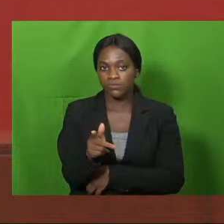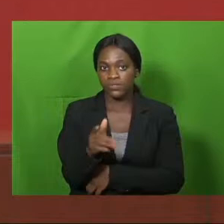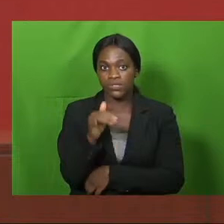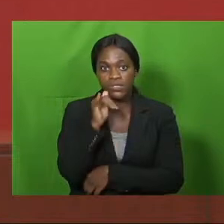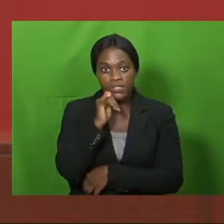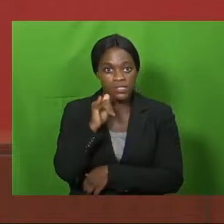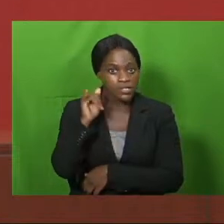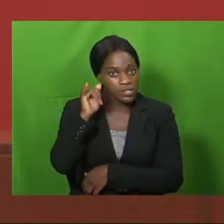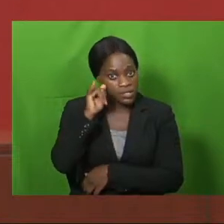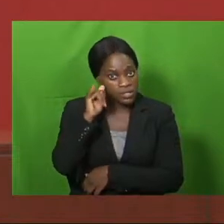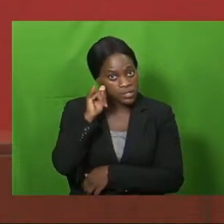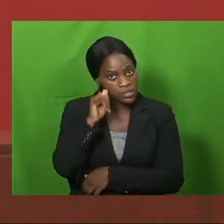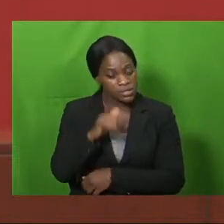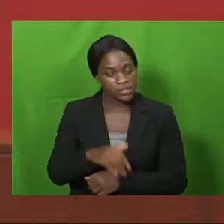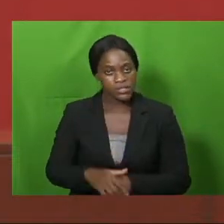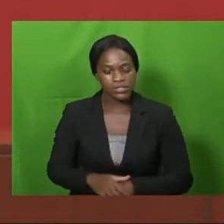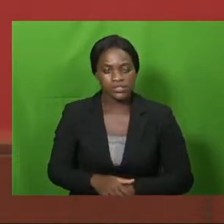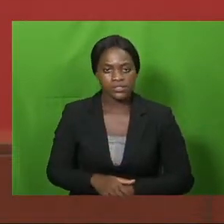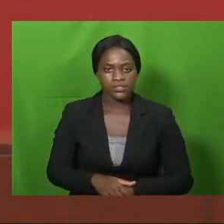yesterday's